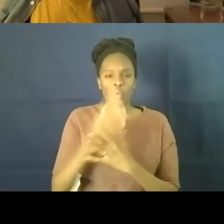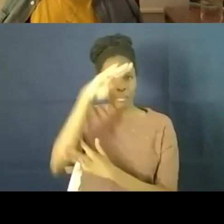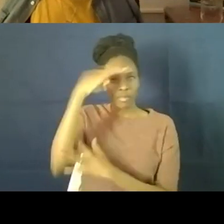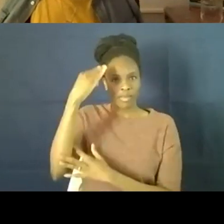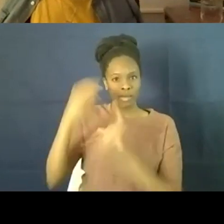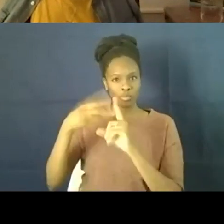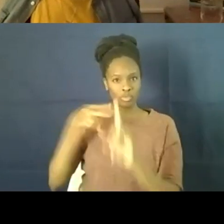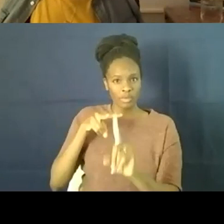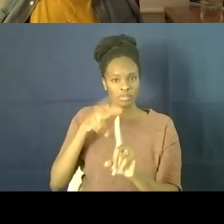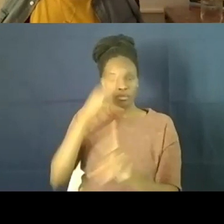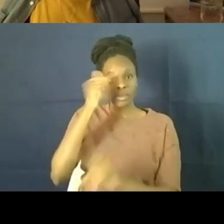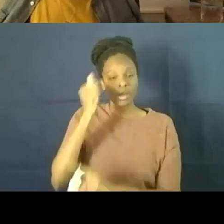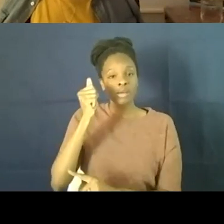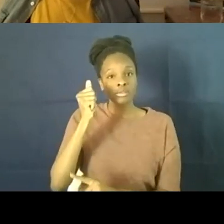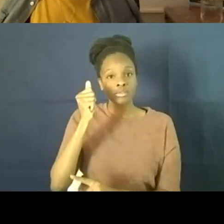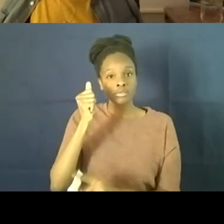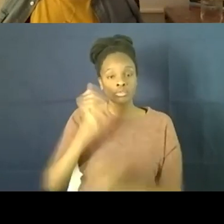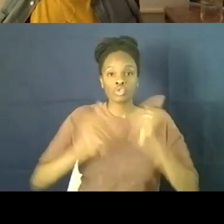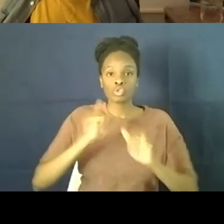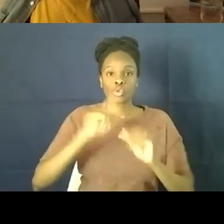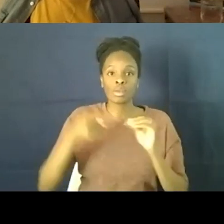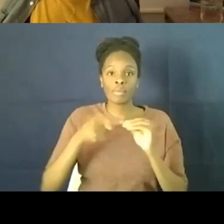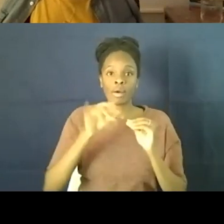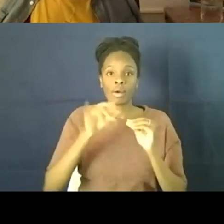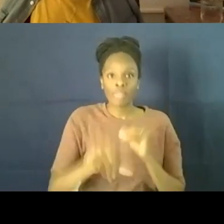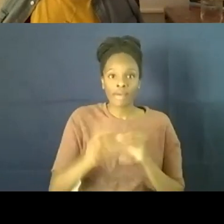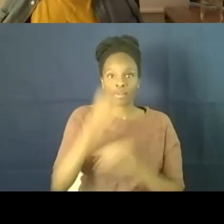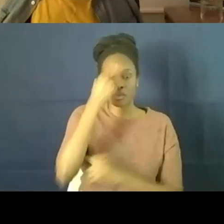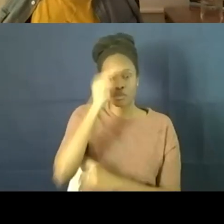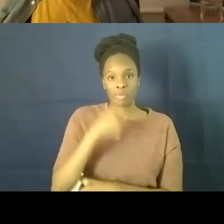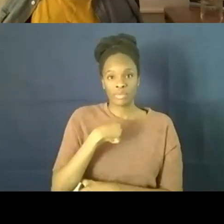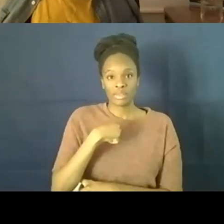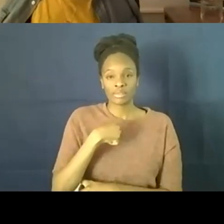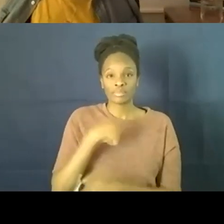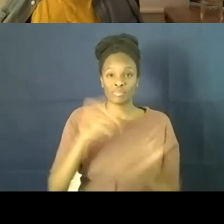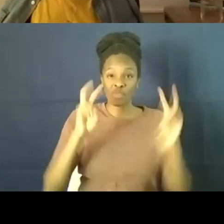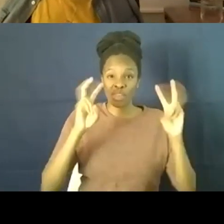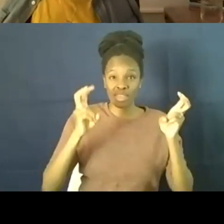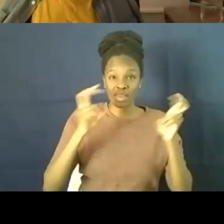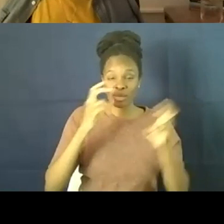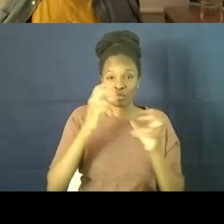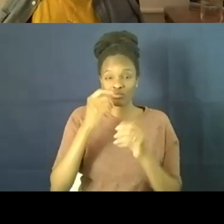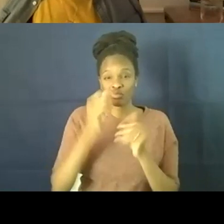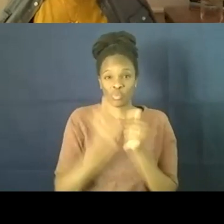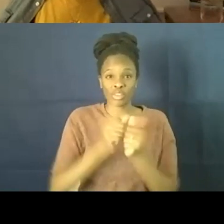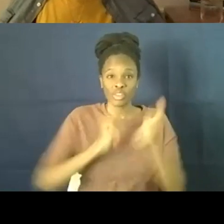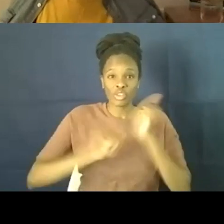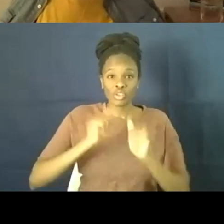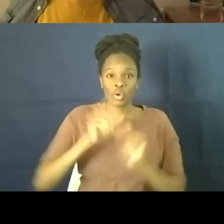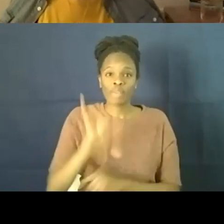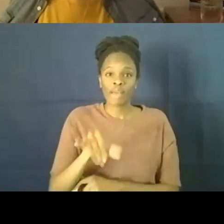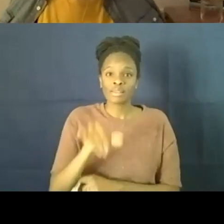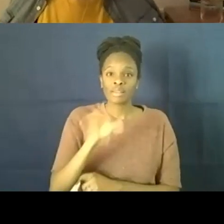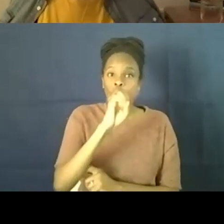always about for me. And so, you know, to me, it was the theme of the show is a question, not so much an answer. And that was,